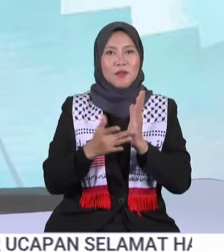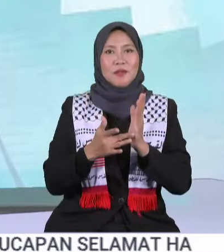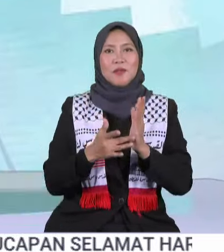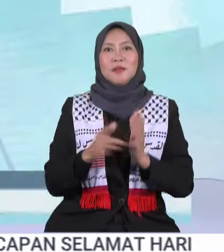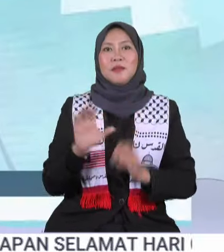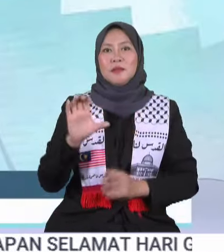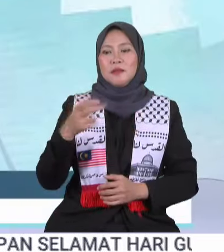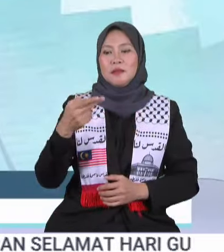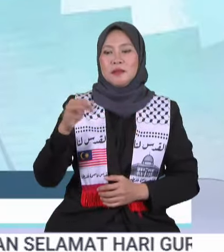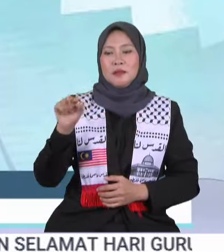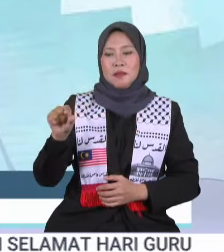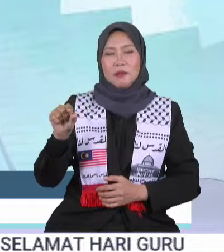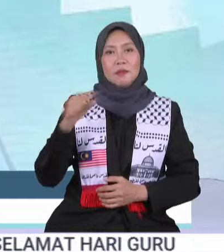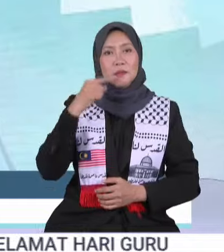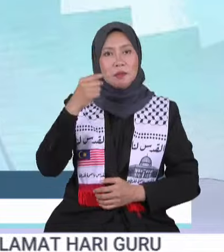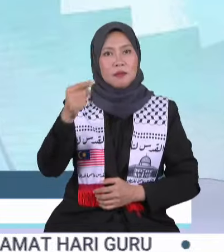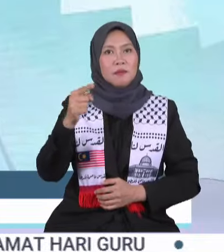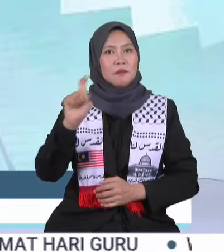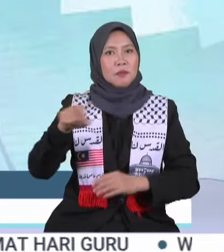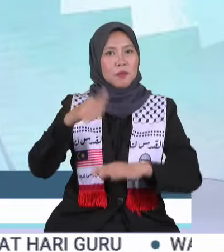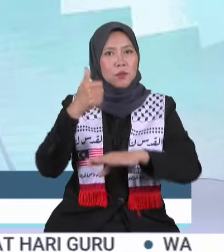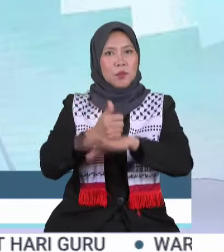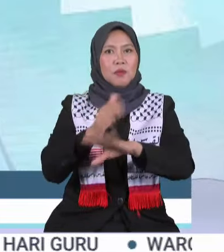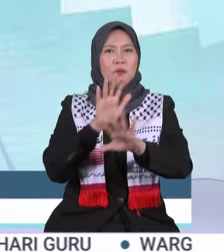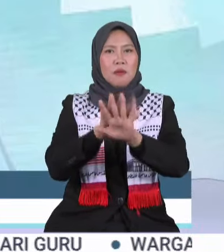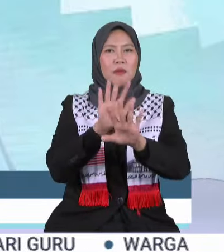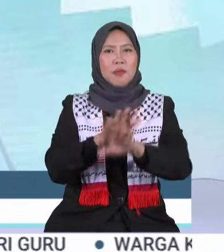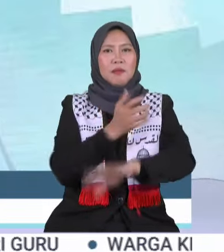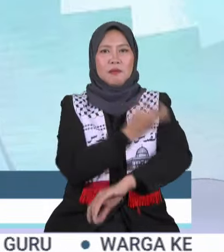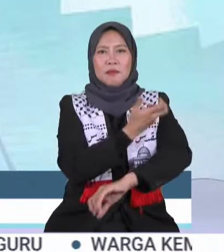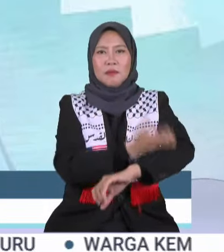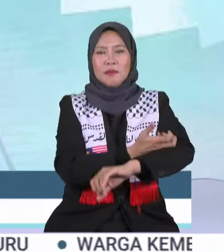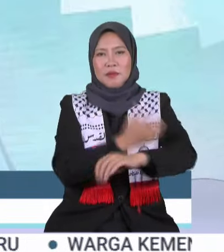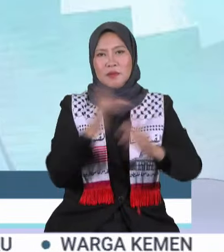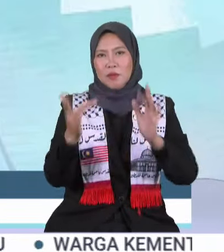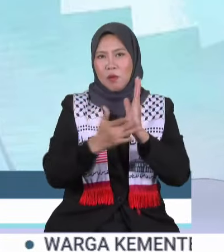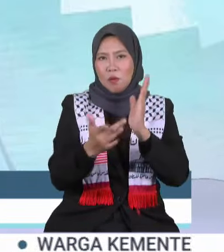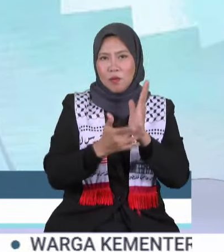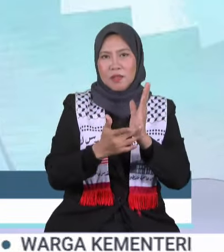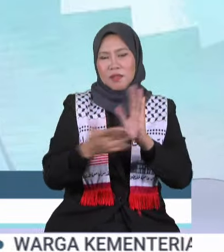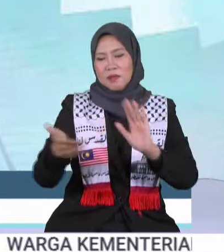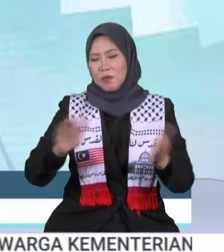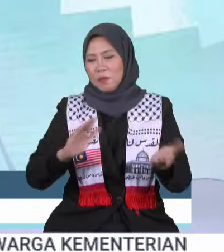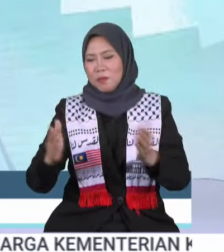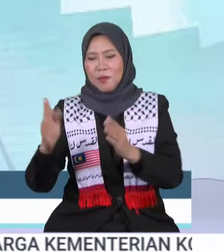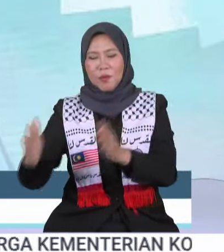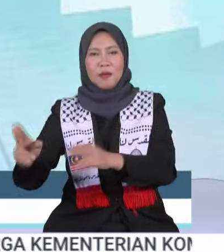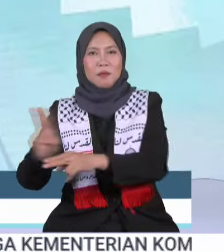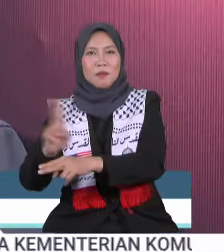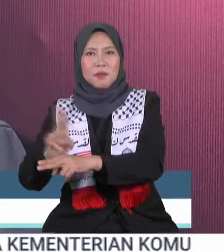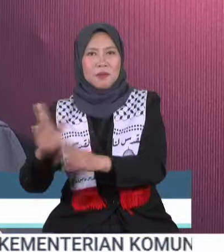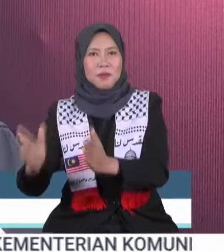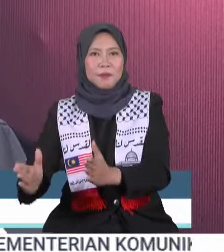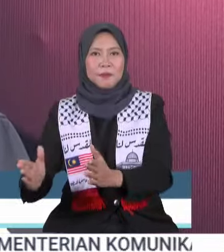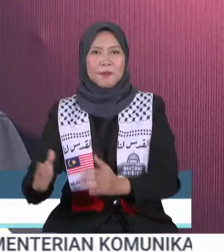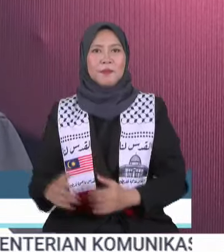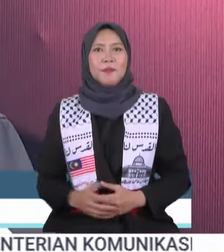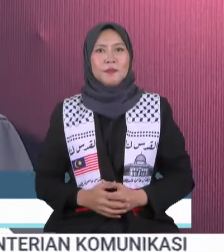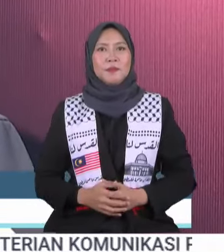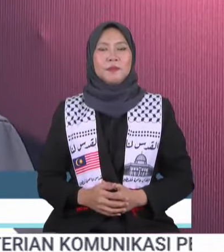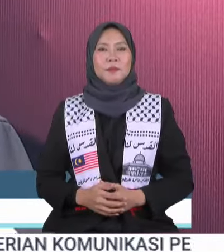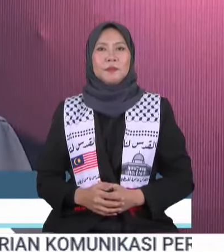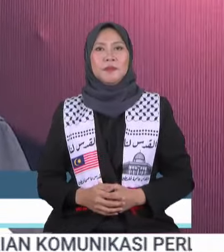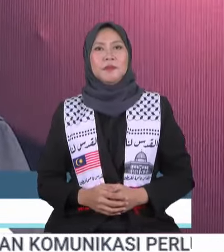Kang berkata, ia bagi memastikan wujudnya lebih ramai generasi pengeluar teknologi berbanding pengguna.